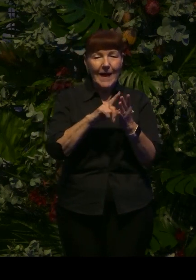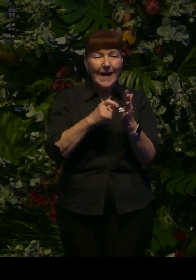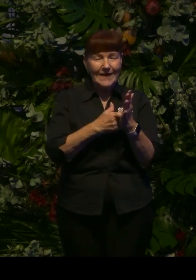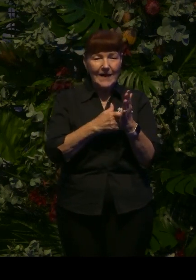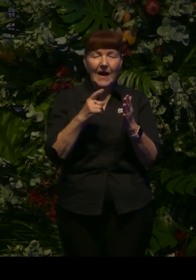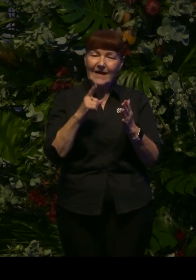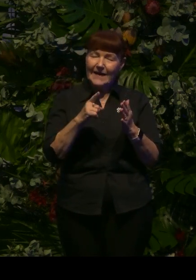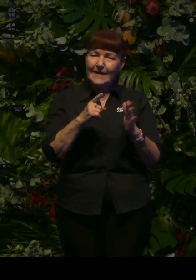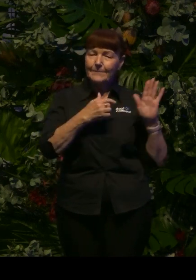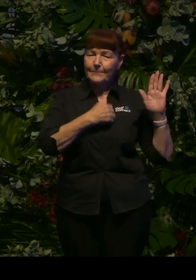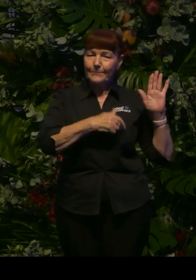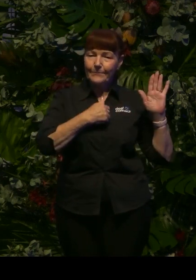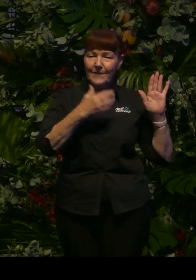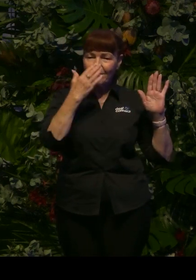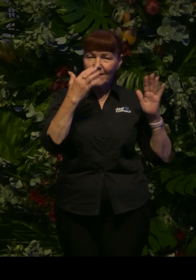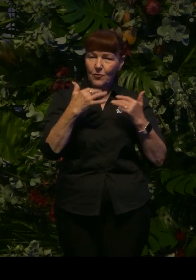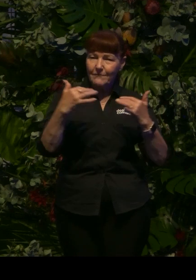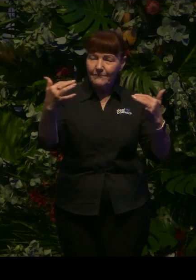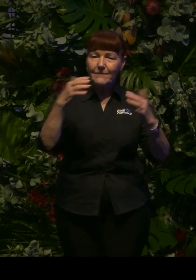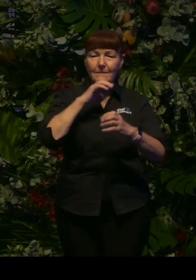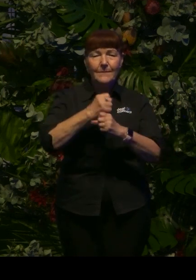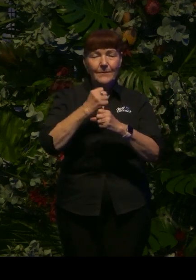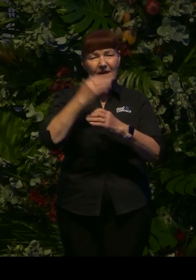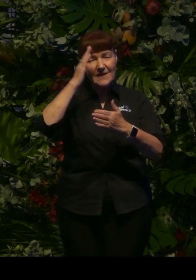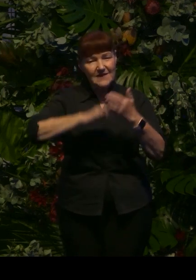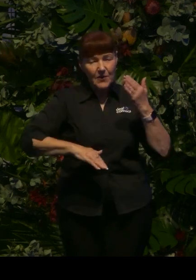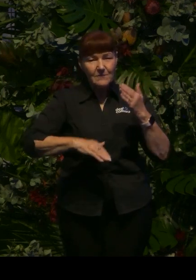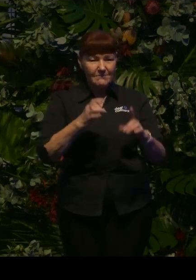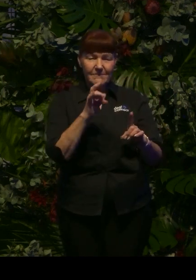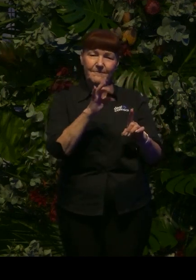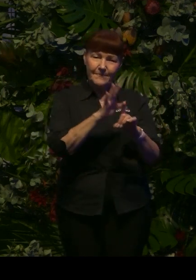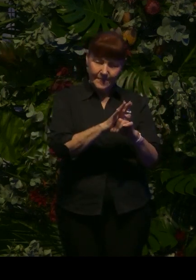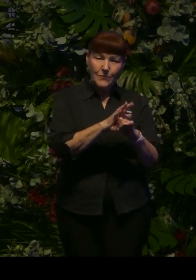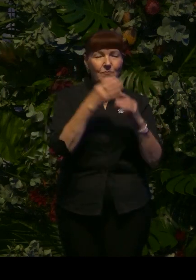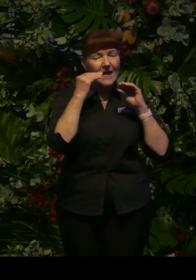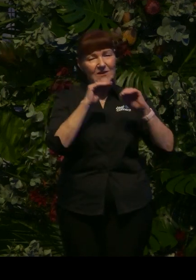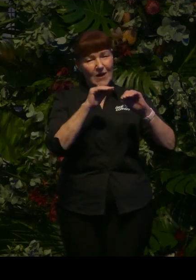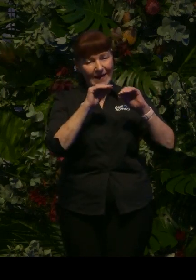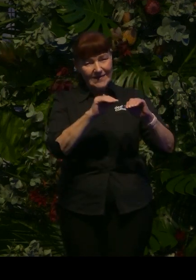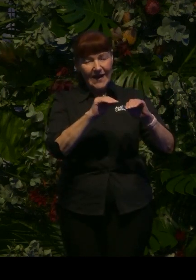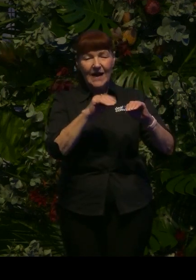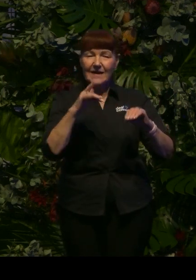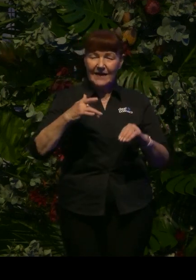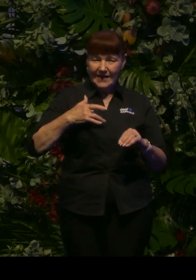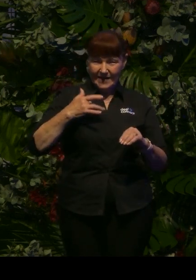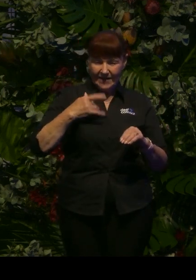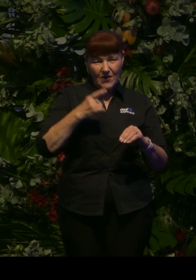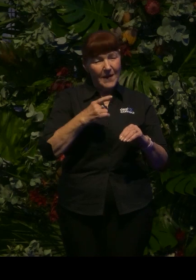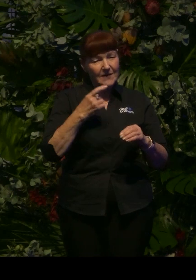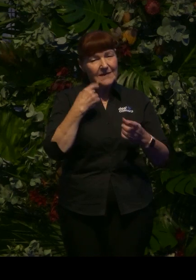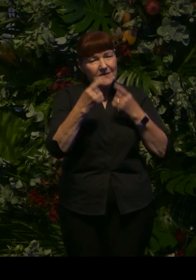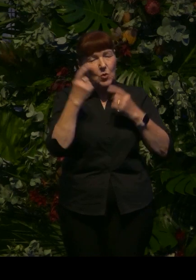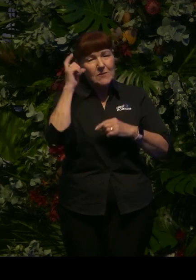Kentucky, testified in front of Congress on the experiences as an LGBTQIA plus educator. And he lifted up his